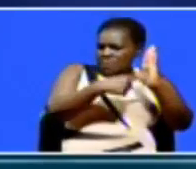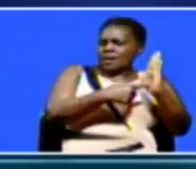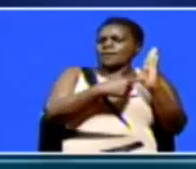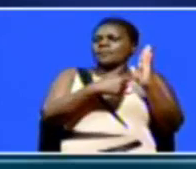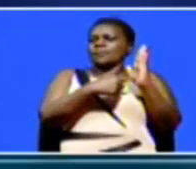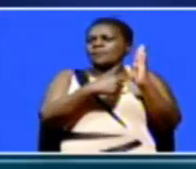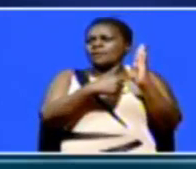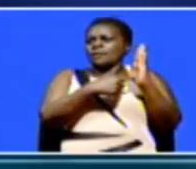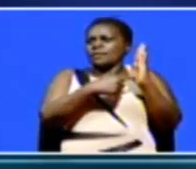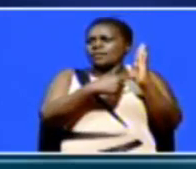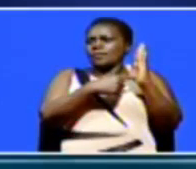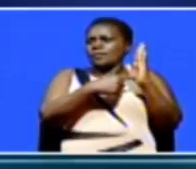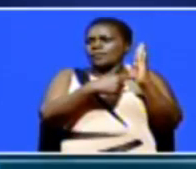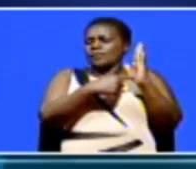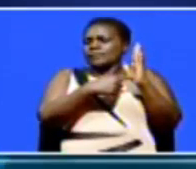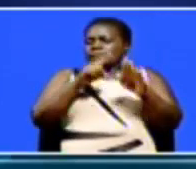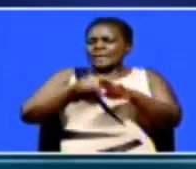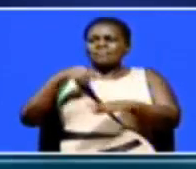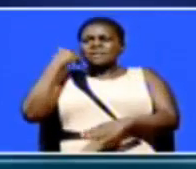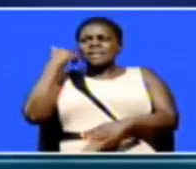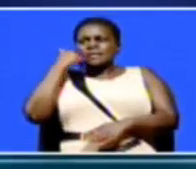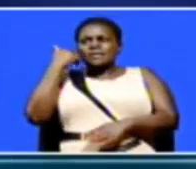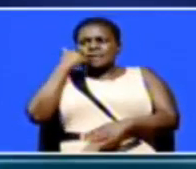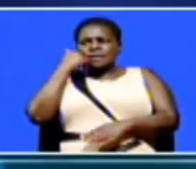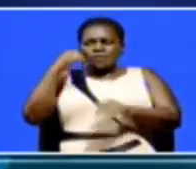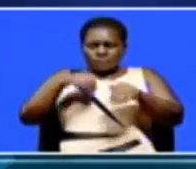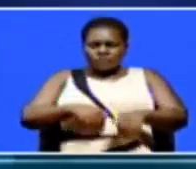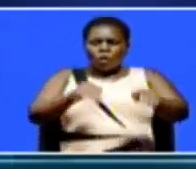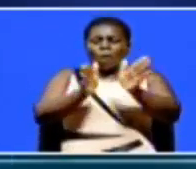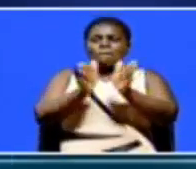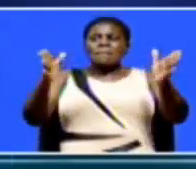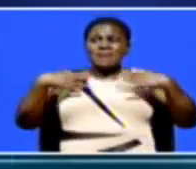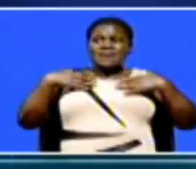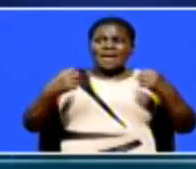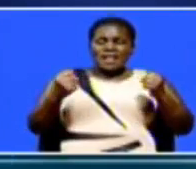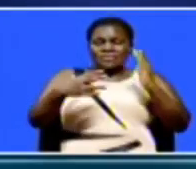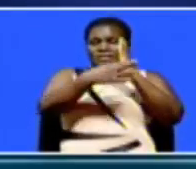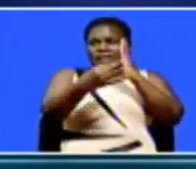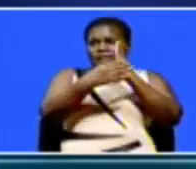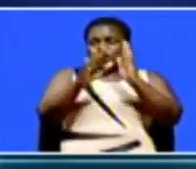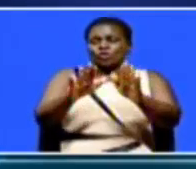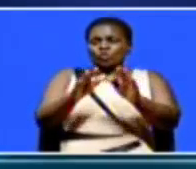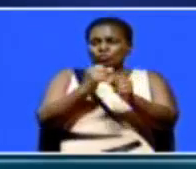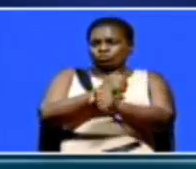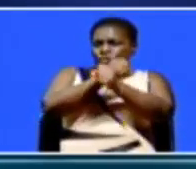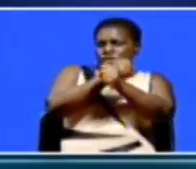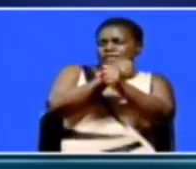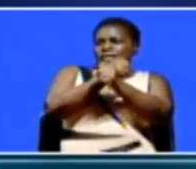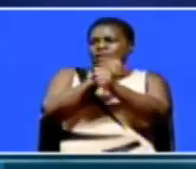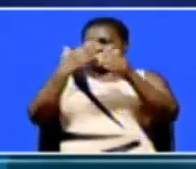taken in the midst of a pandemic, in accordance with the Public Health Act, to prevent those people and to